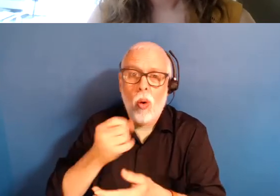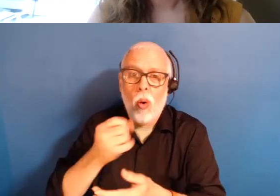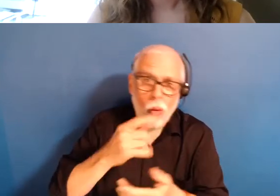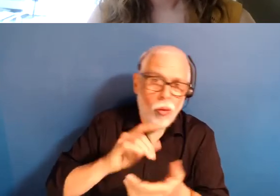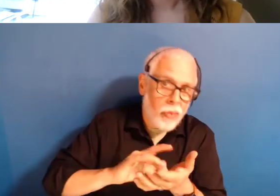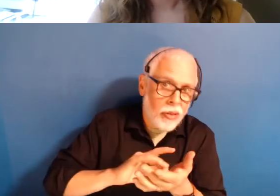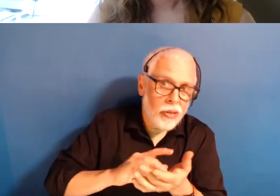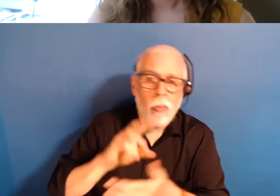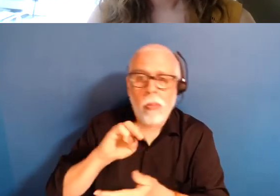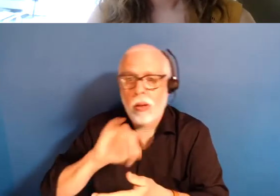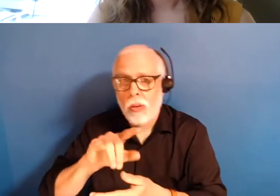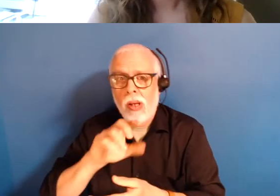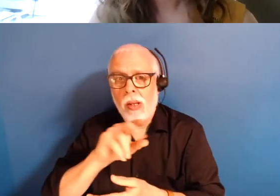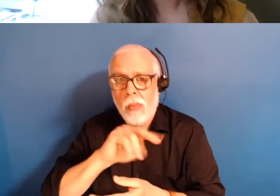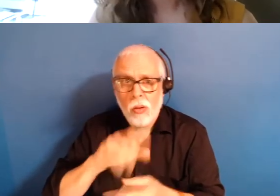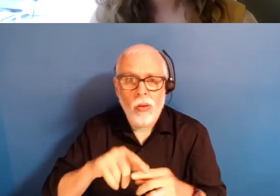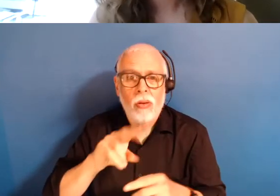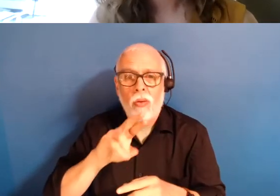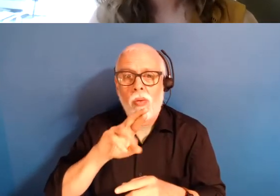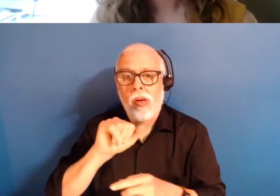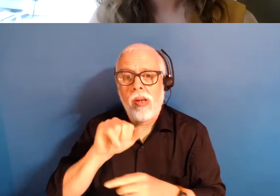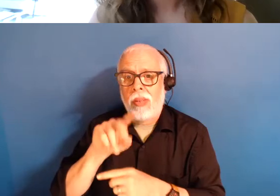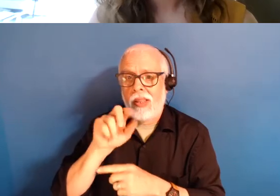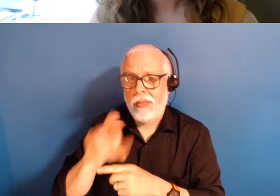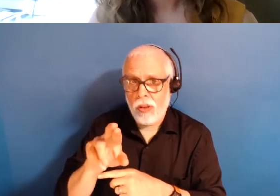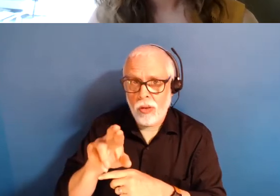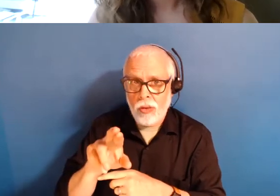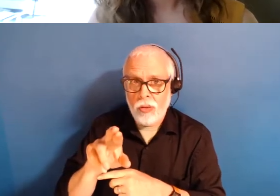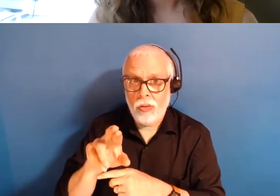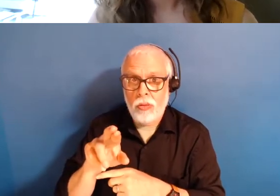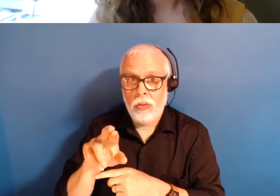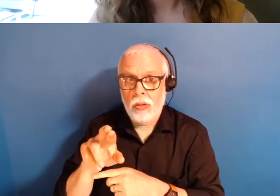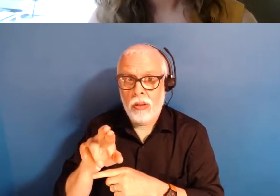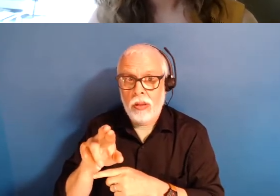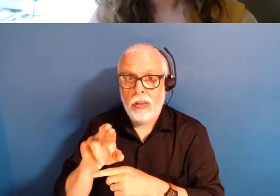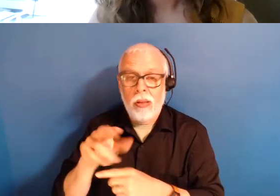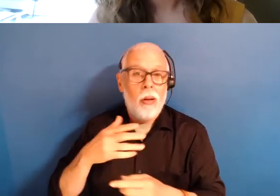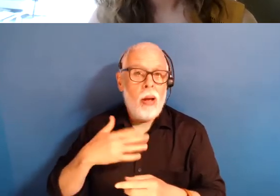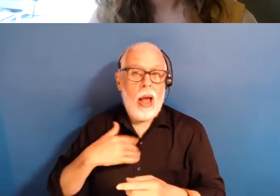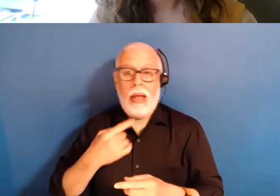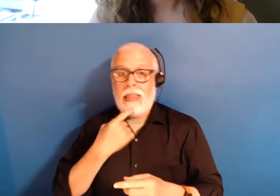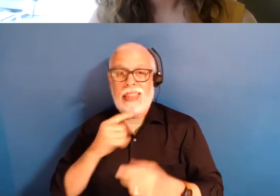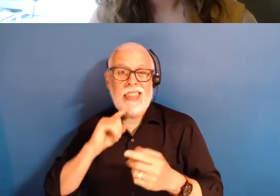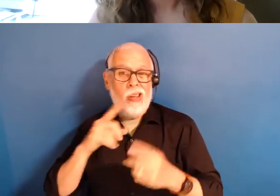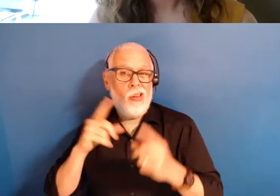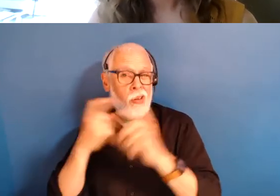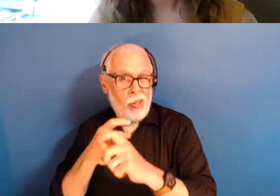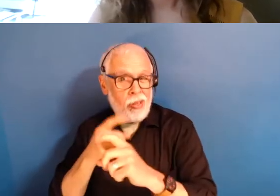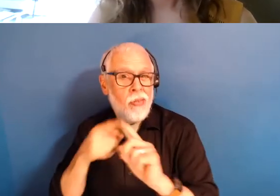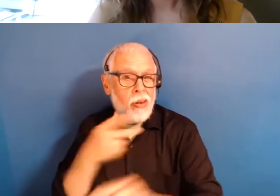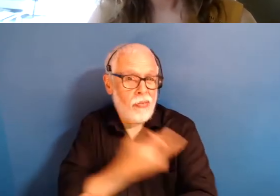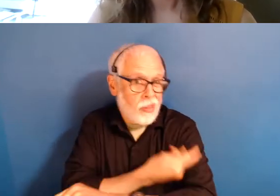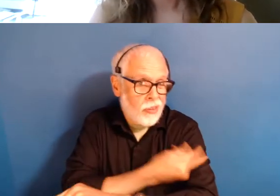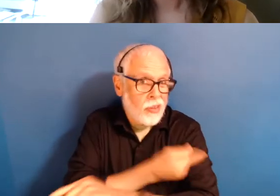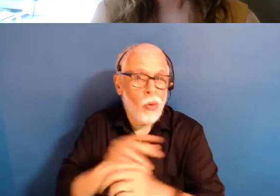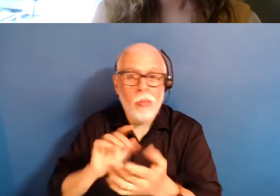medication, monoclonal antibodies, or Remdesivir? I mean, I would just say serious complications from vaccinations